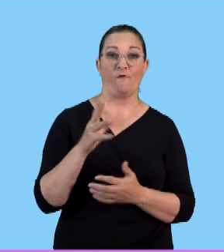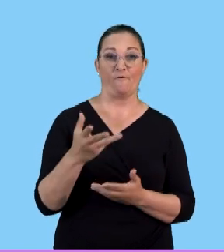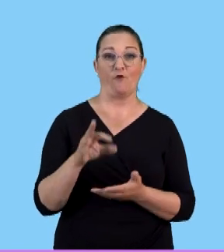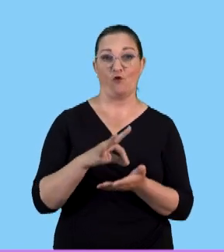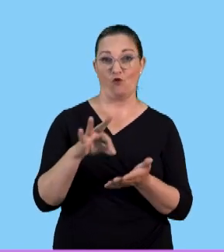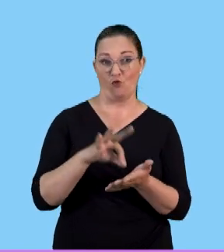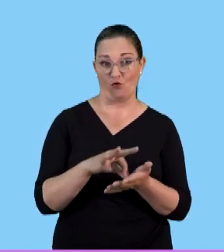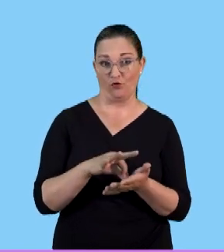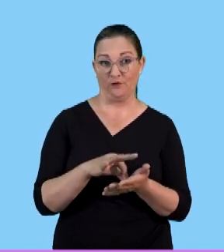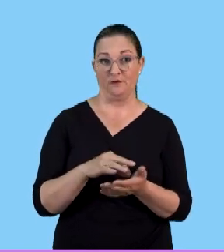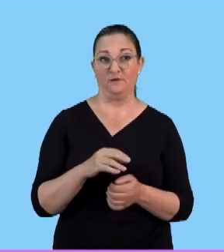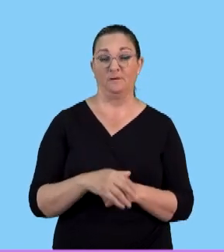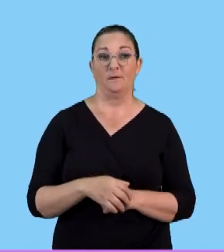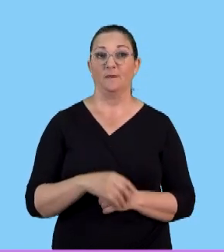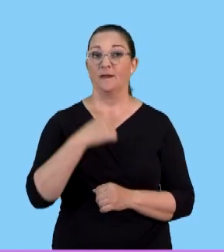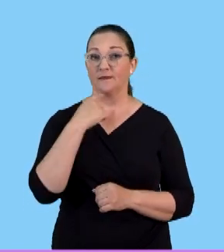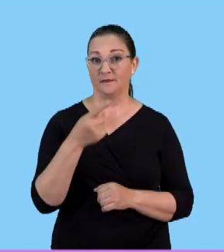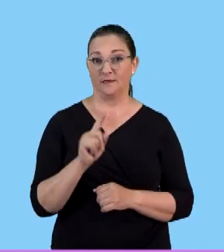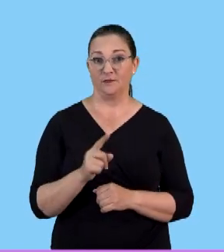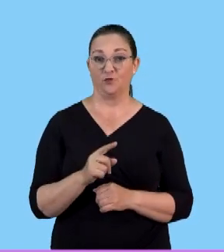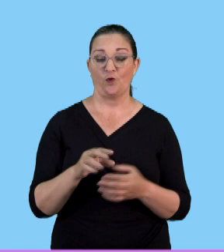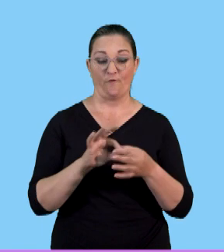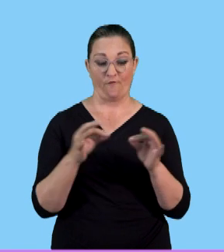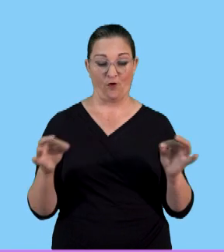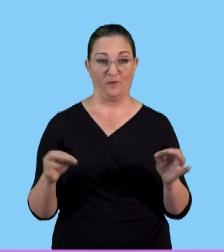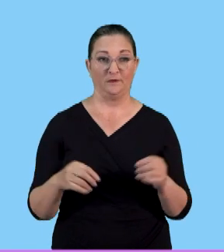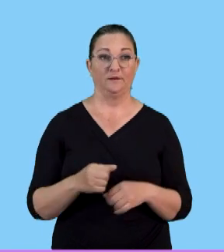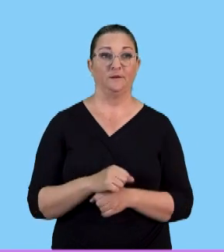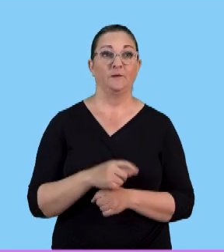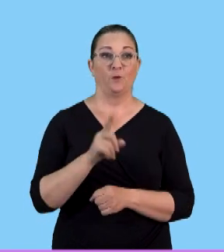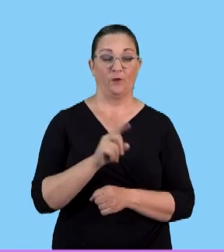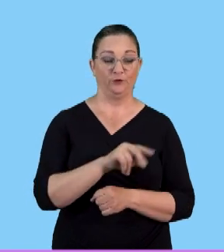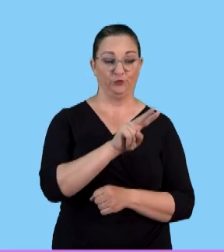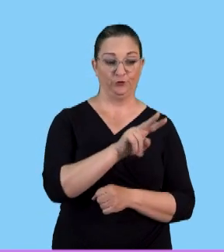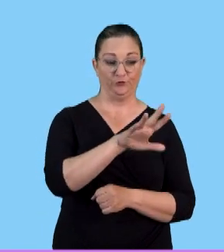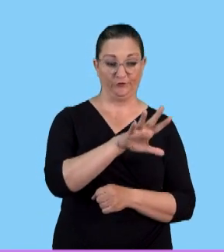a contract. It says here the given formula is